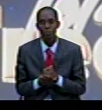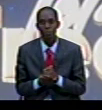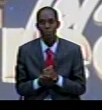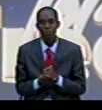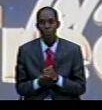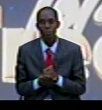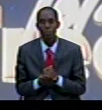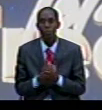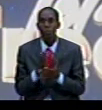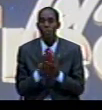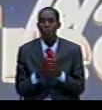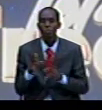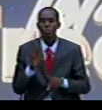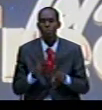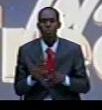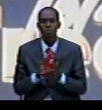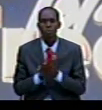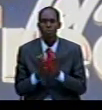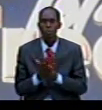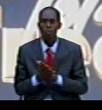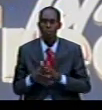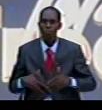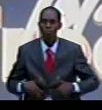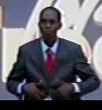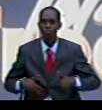Some people get angry.